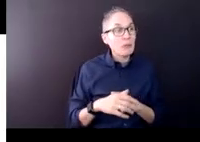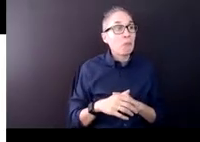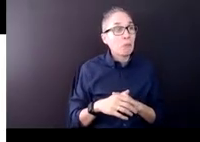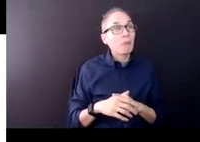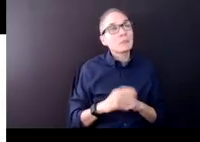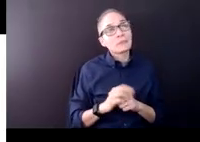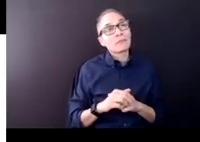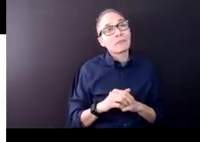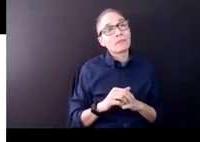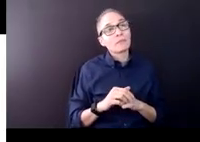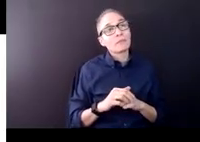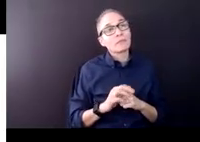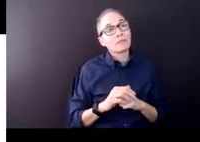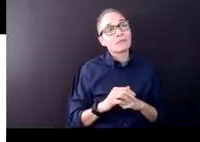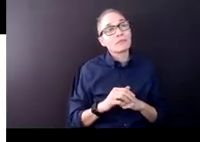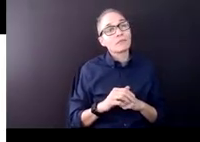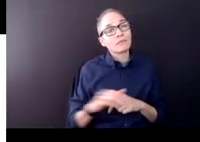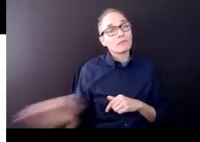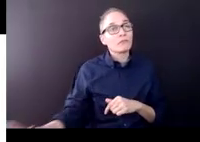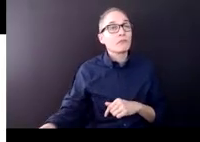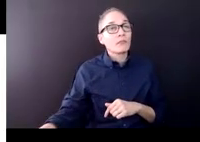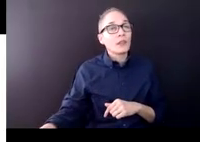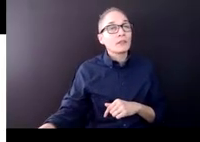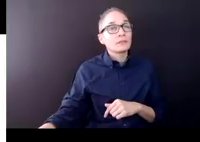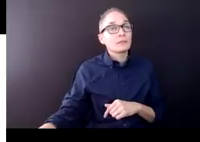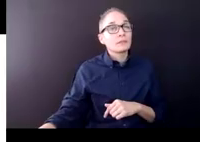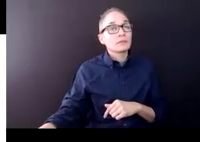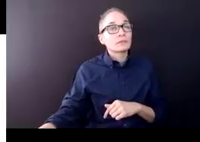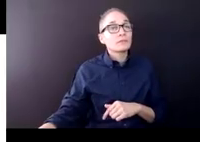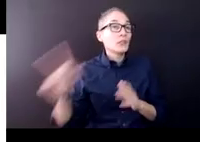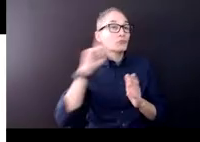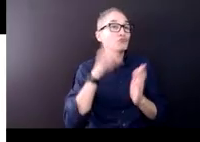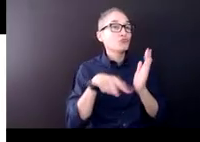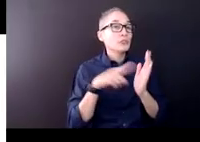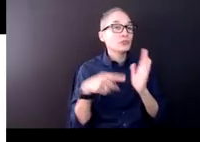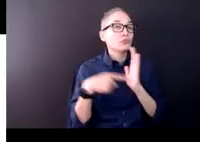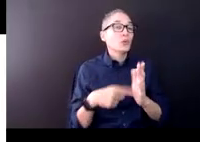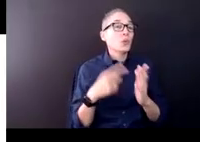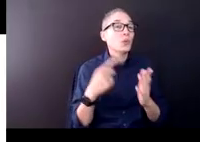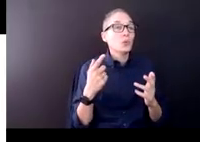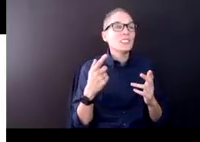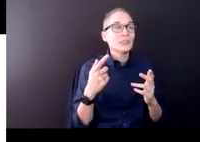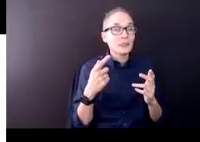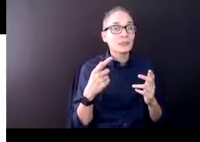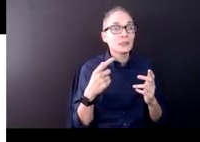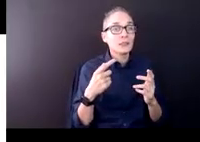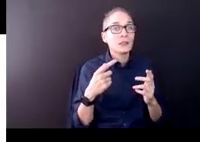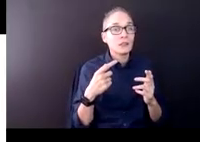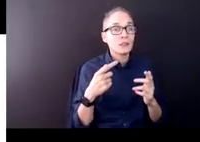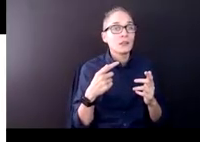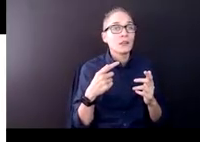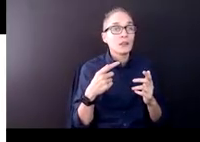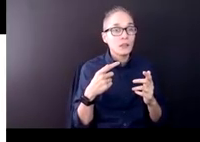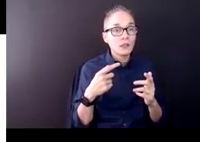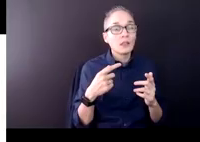Um, there's uh, research that shows that using AI in this way could be